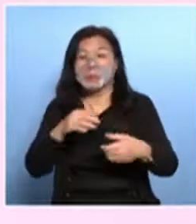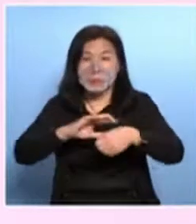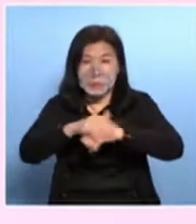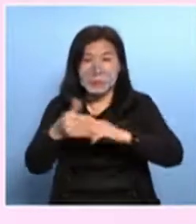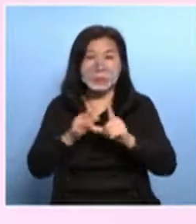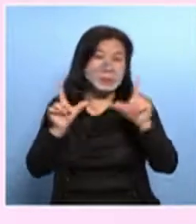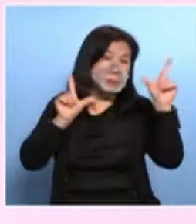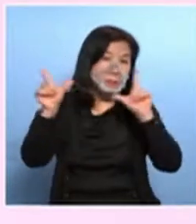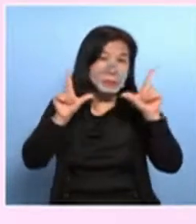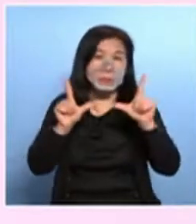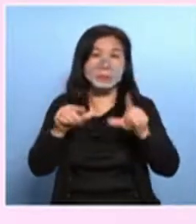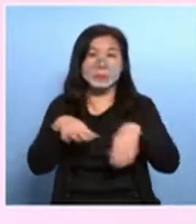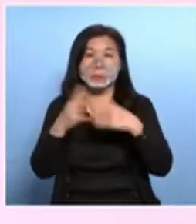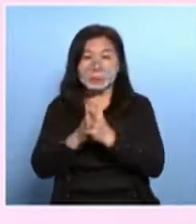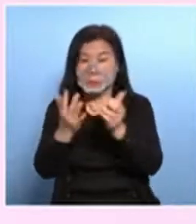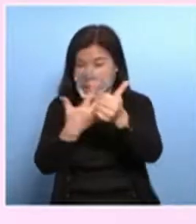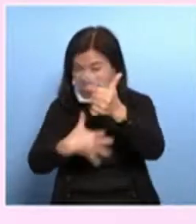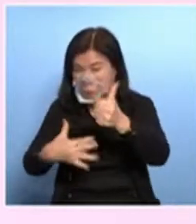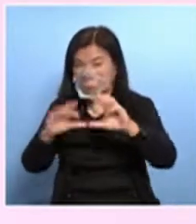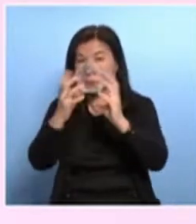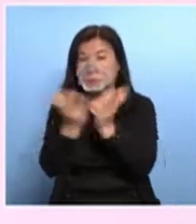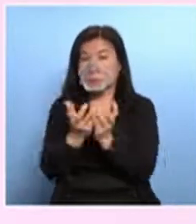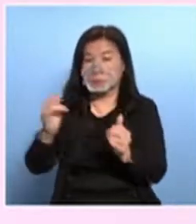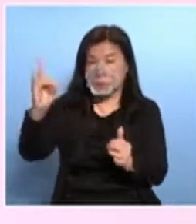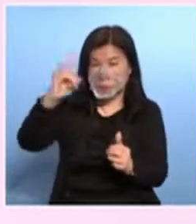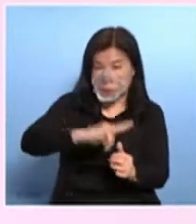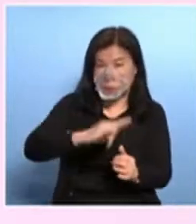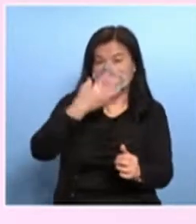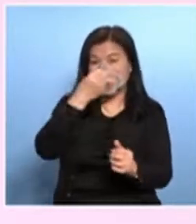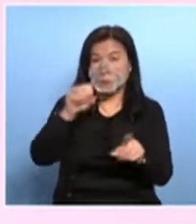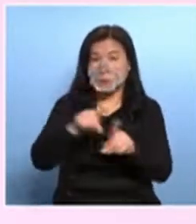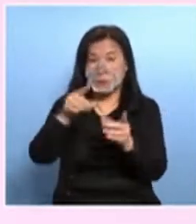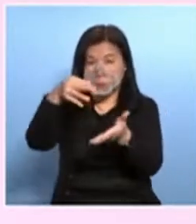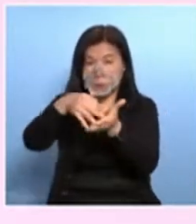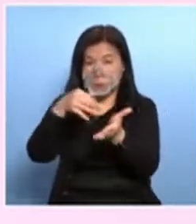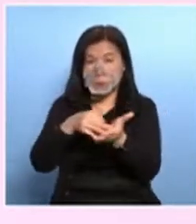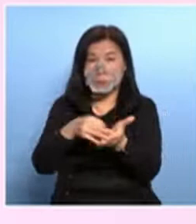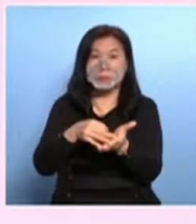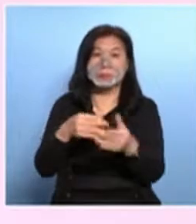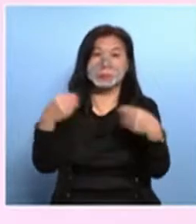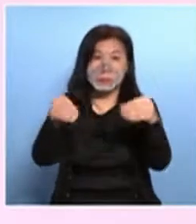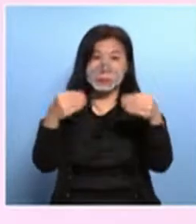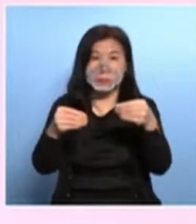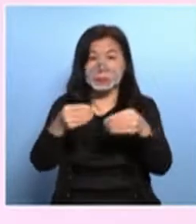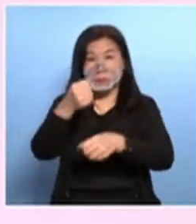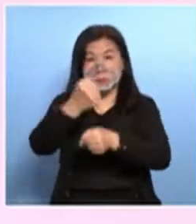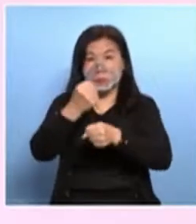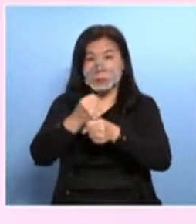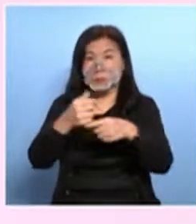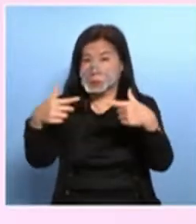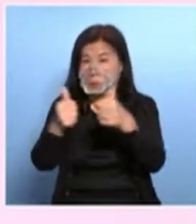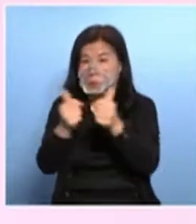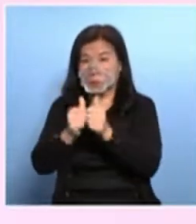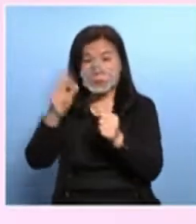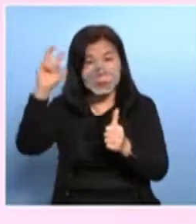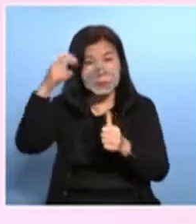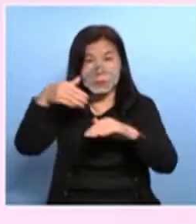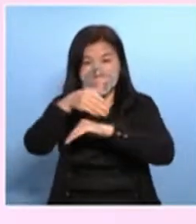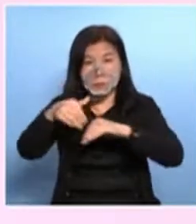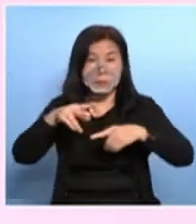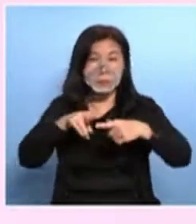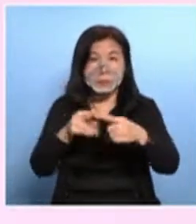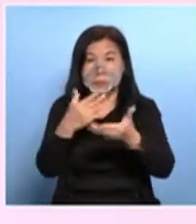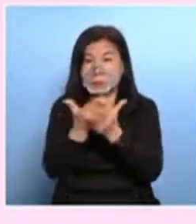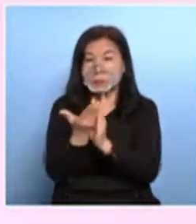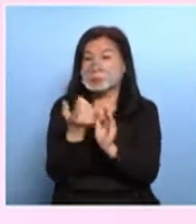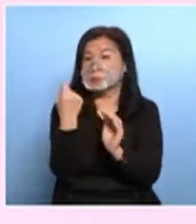on the other hand, supports universities in recruiting internationally renowned INT scholars and their teams to conduct research and teaching activities in Hong